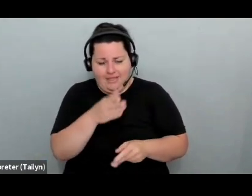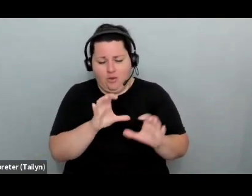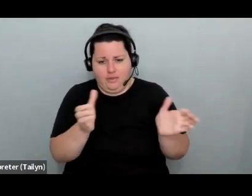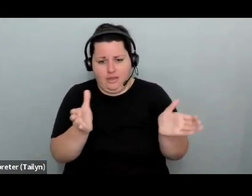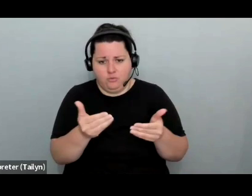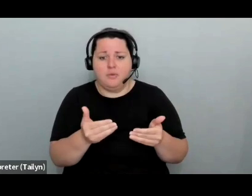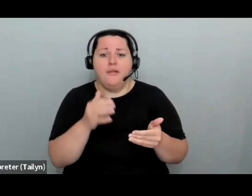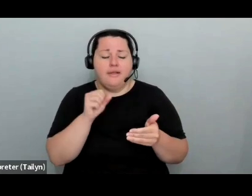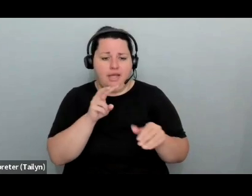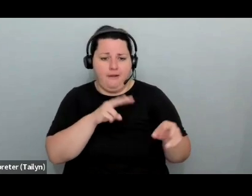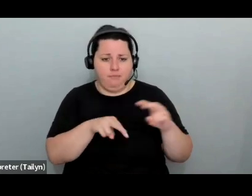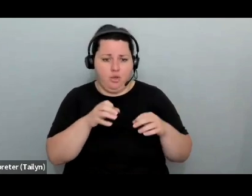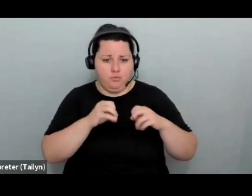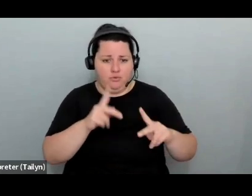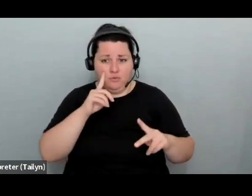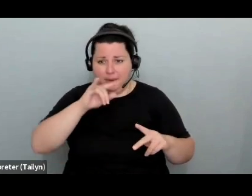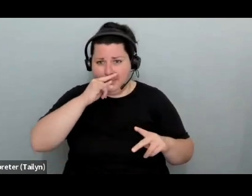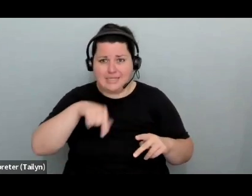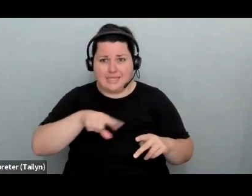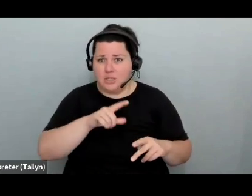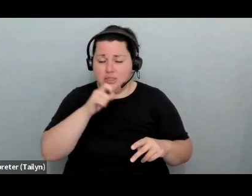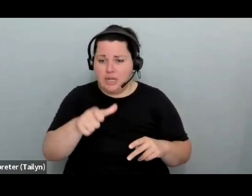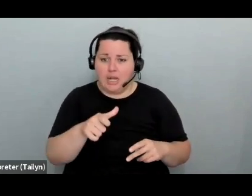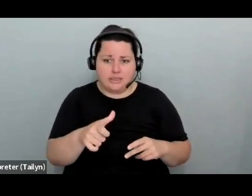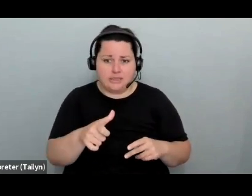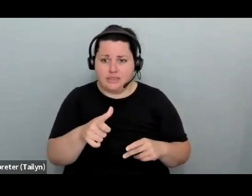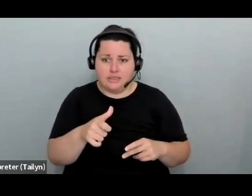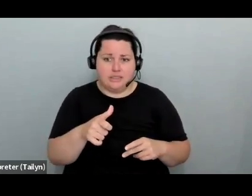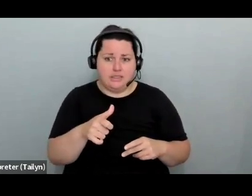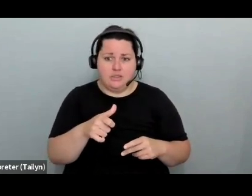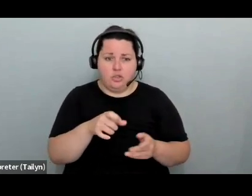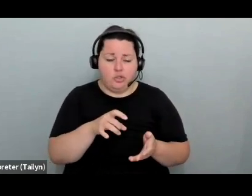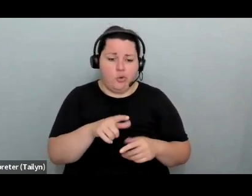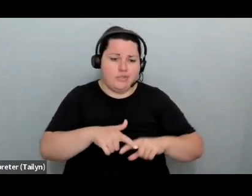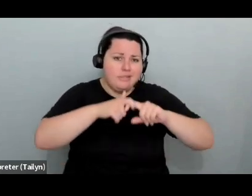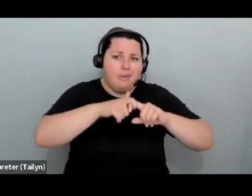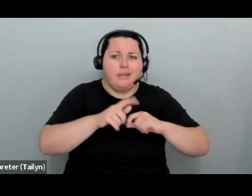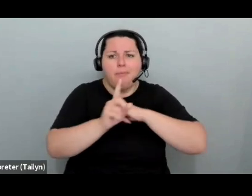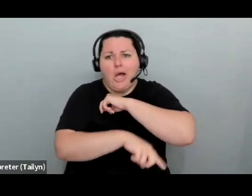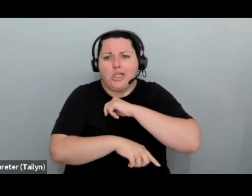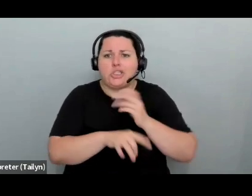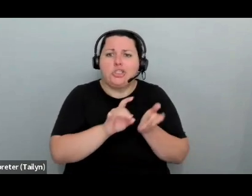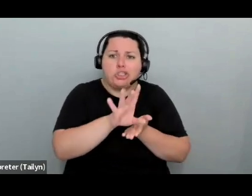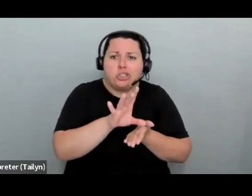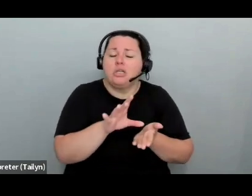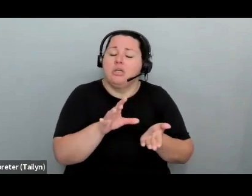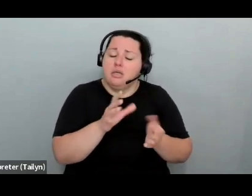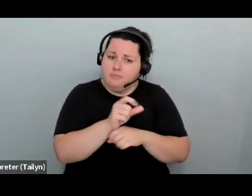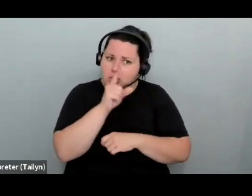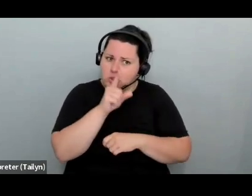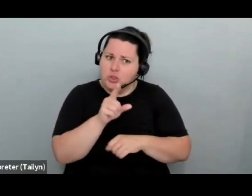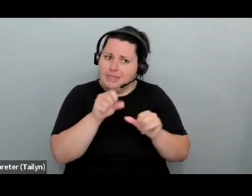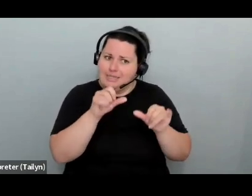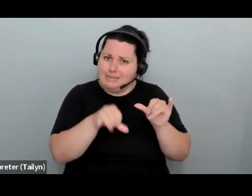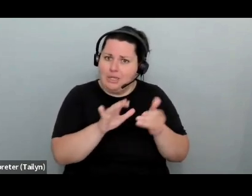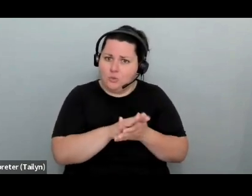in order to look at opportunities for kids not to be expulsion, or, kicked out of school? How do you make sure that our